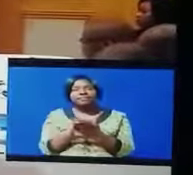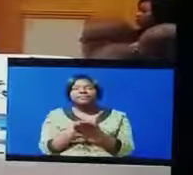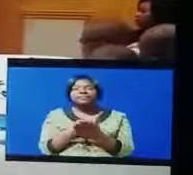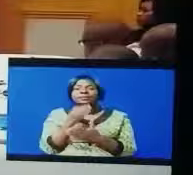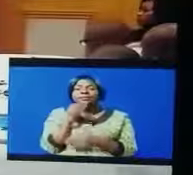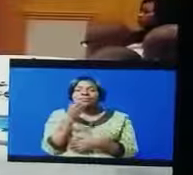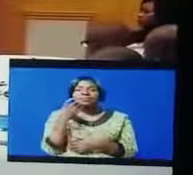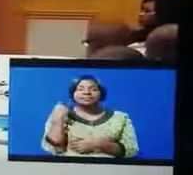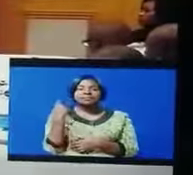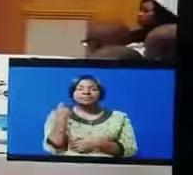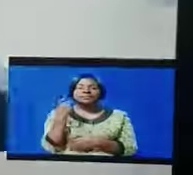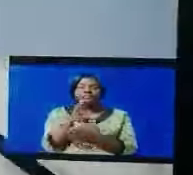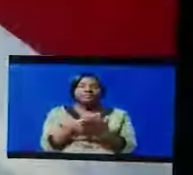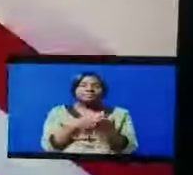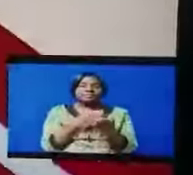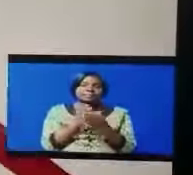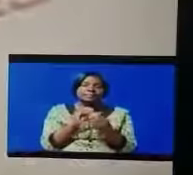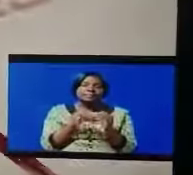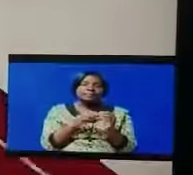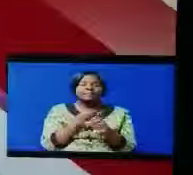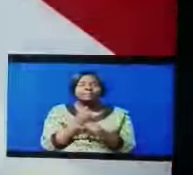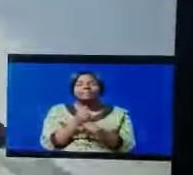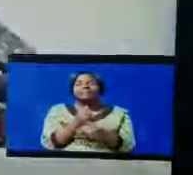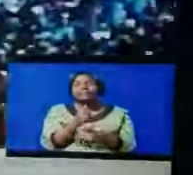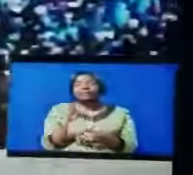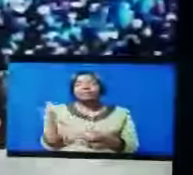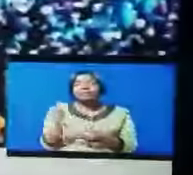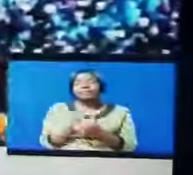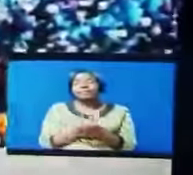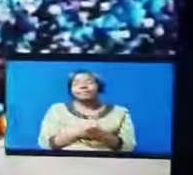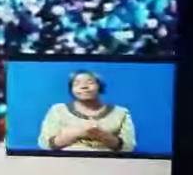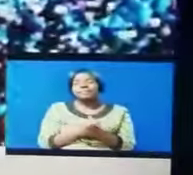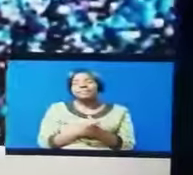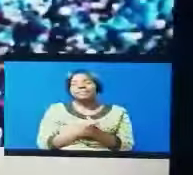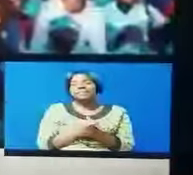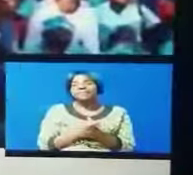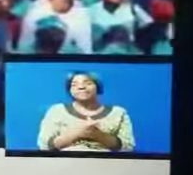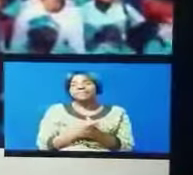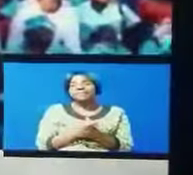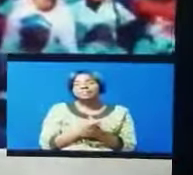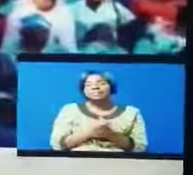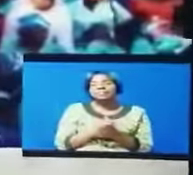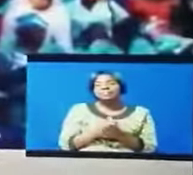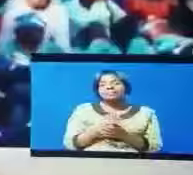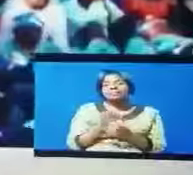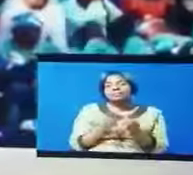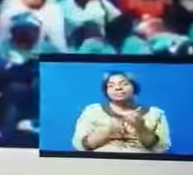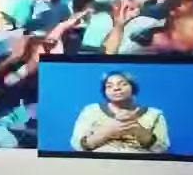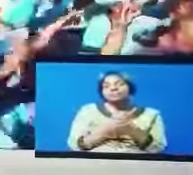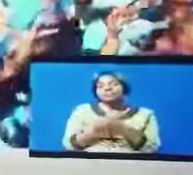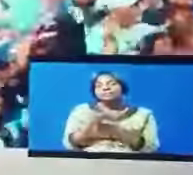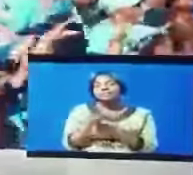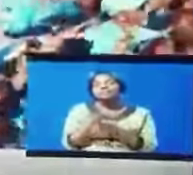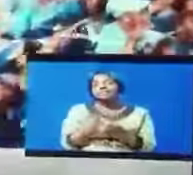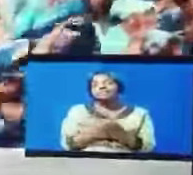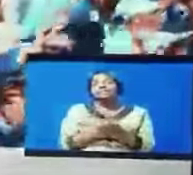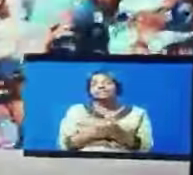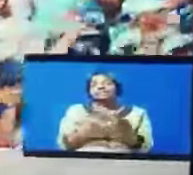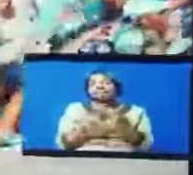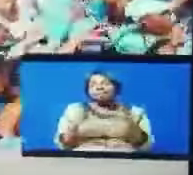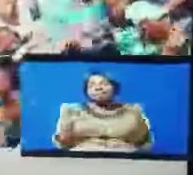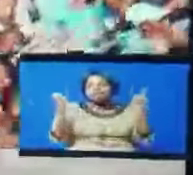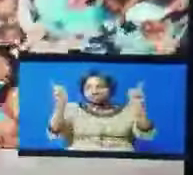against cybercrime. And the Forum for National Democracy describes Sufi Tipping